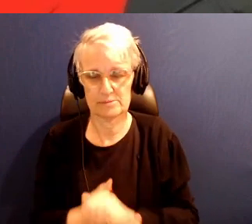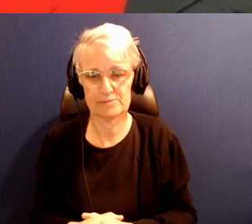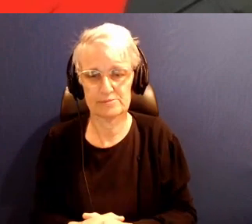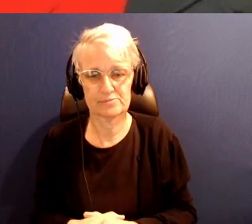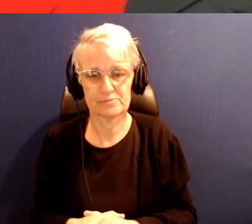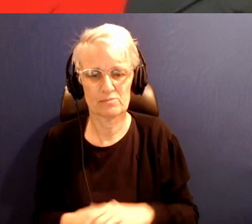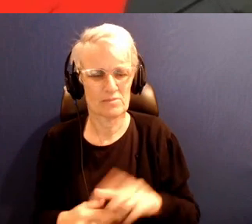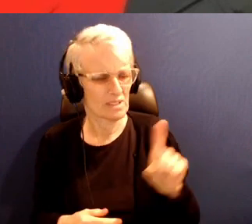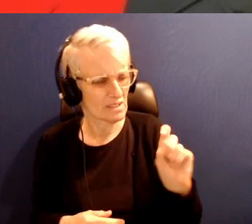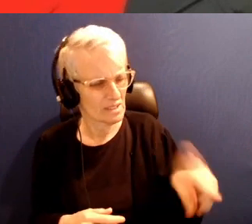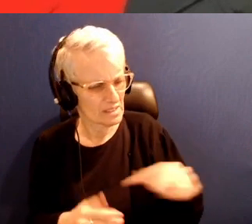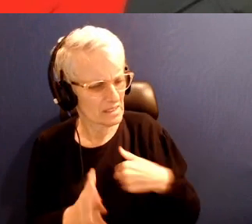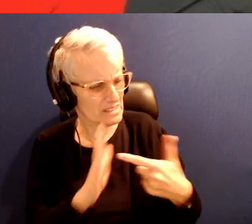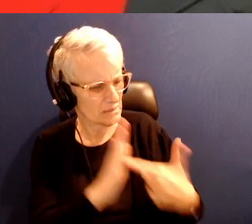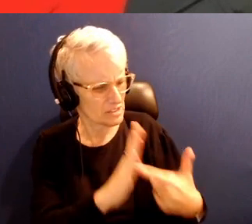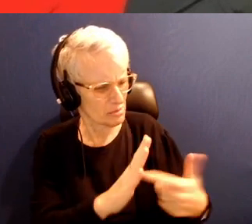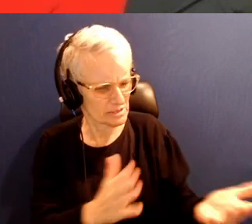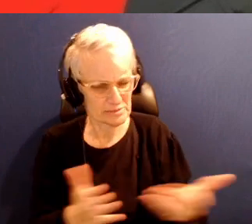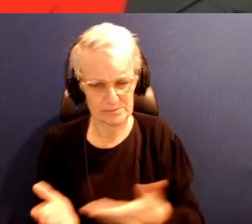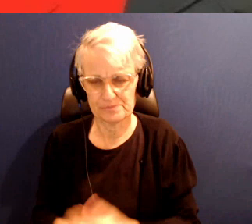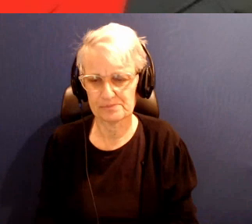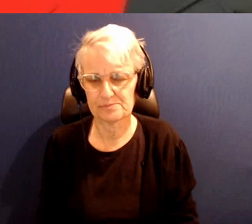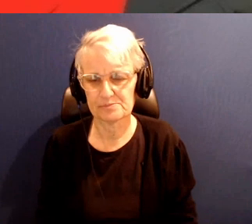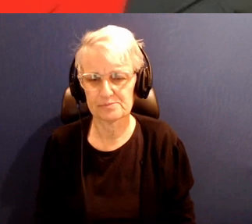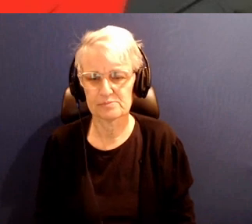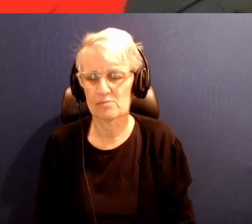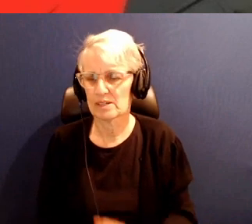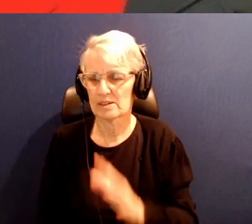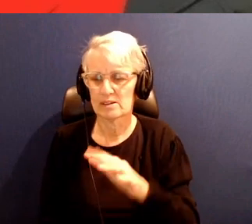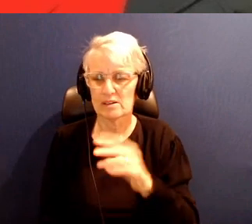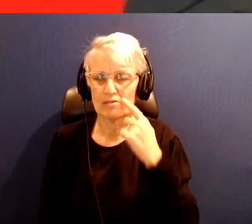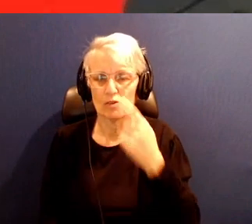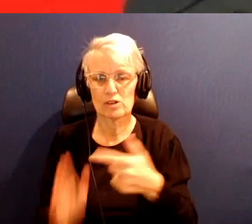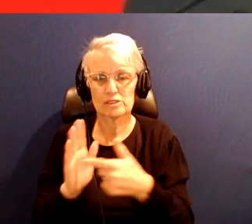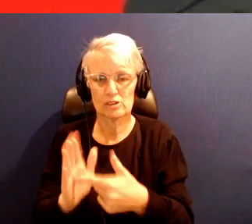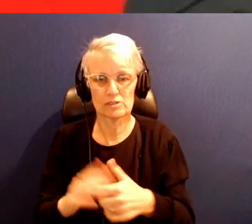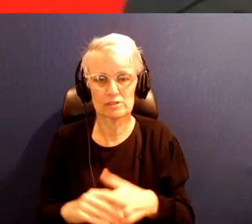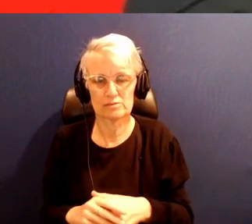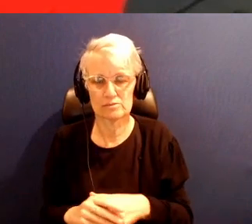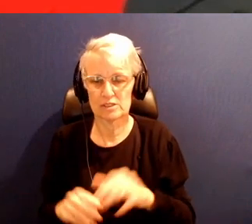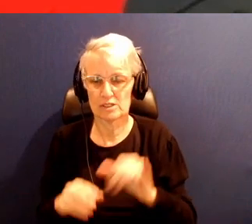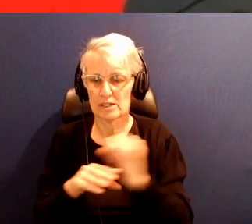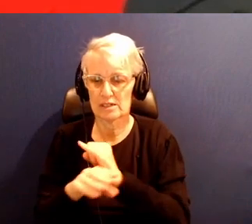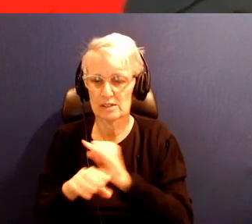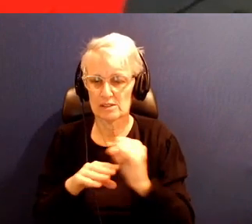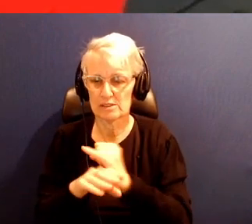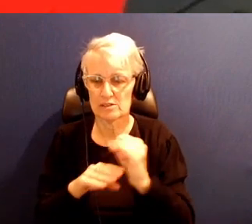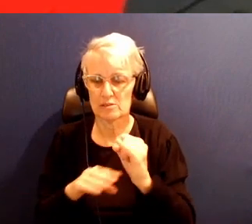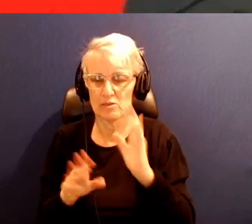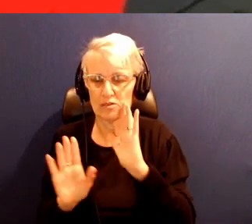design. Danica, could you give us some examples? Yeah, so for example, for